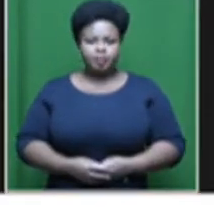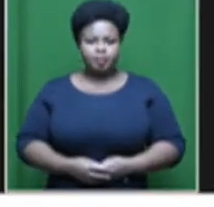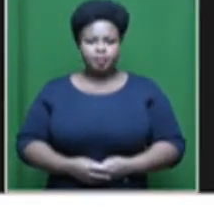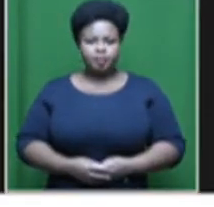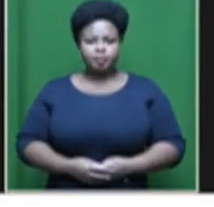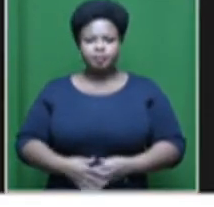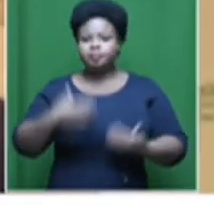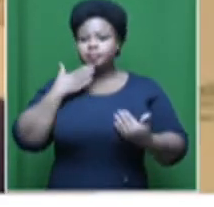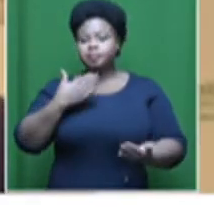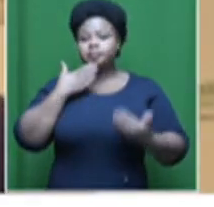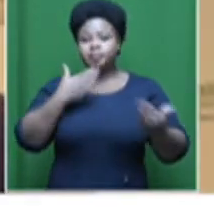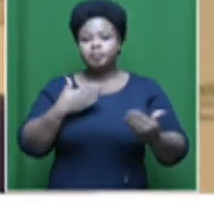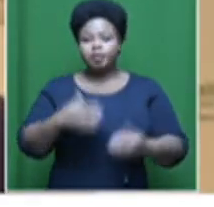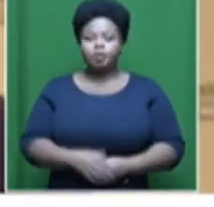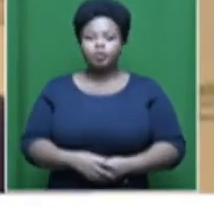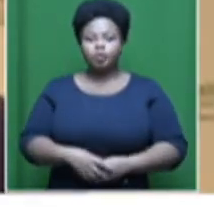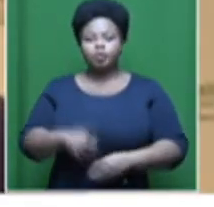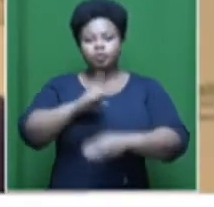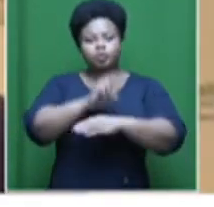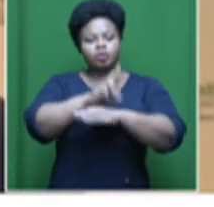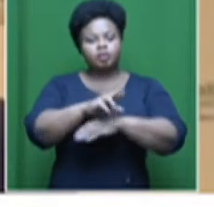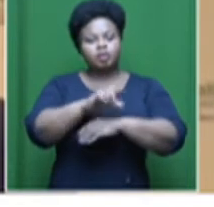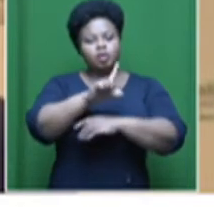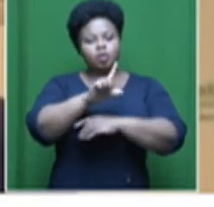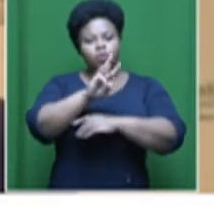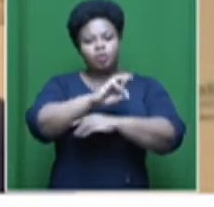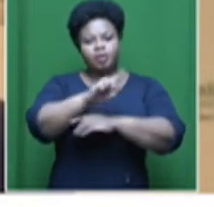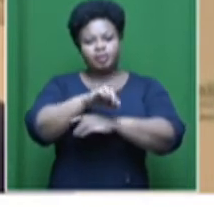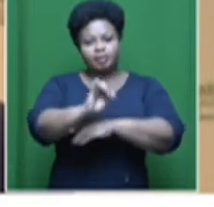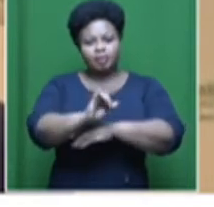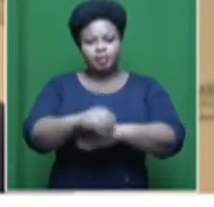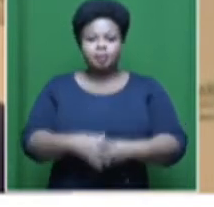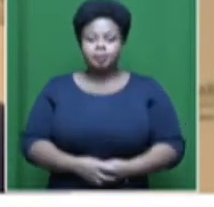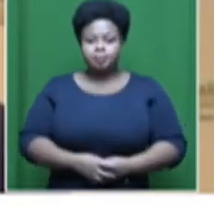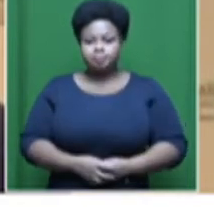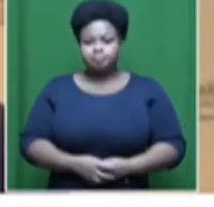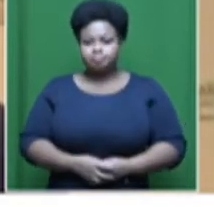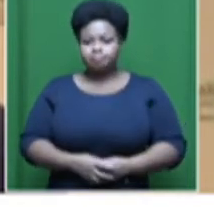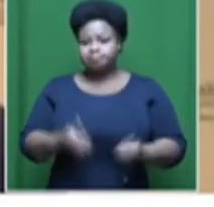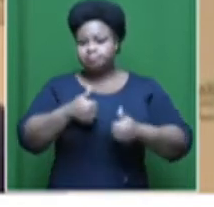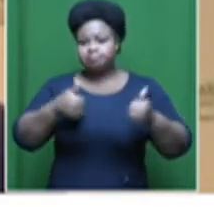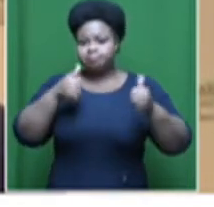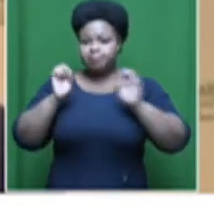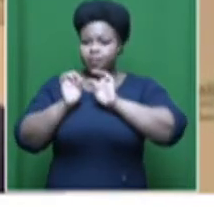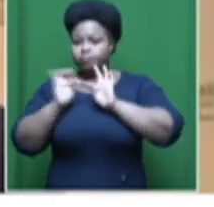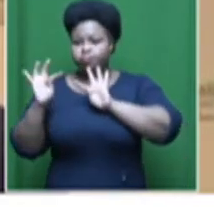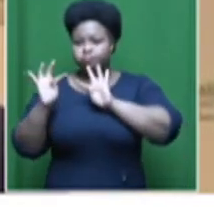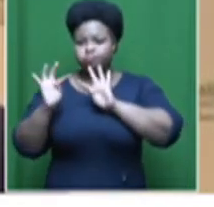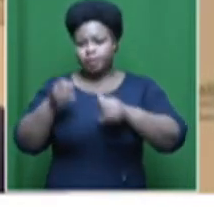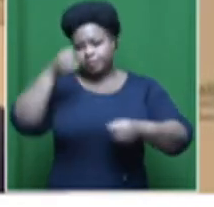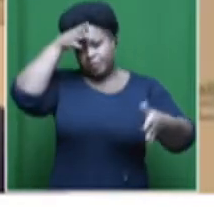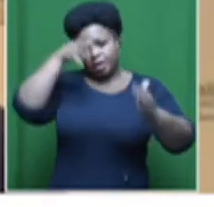Thank you very much, Dr. Zweli Mkhize. Our esteemed panelists and experts,